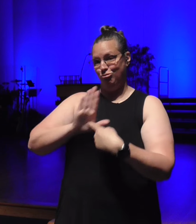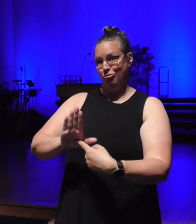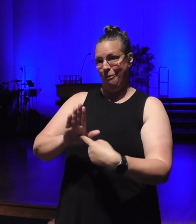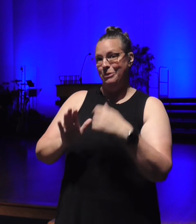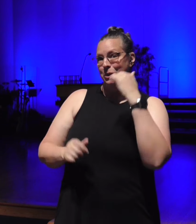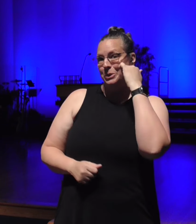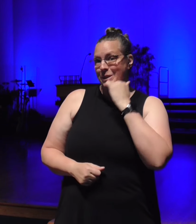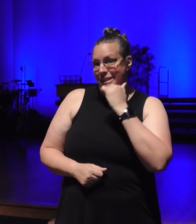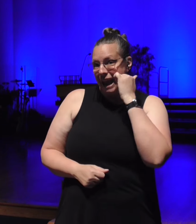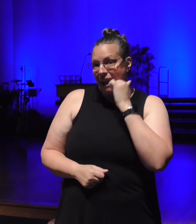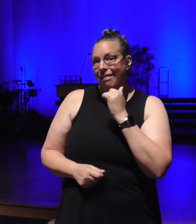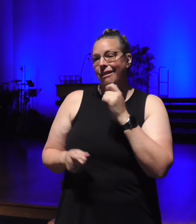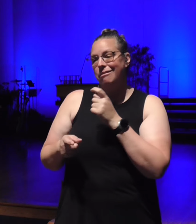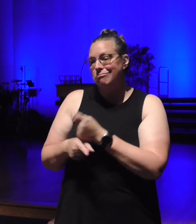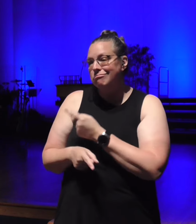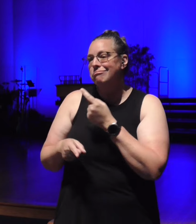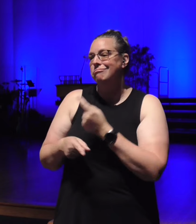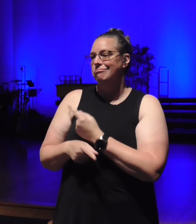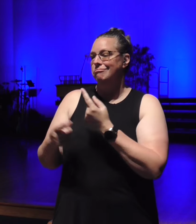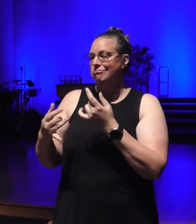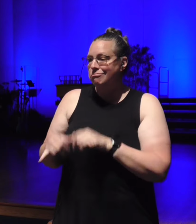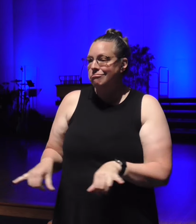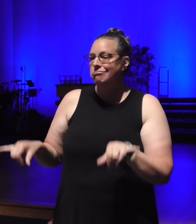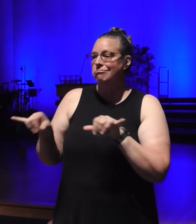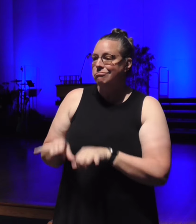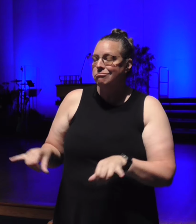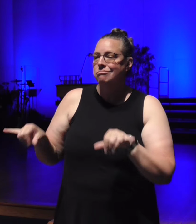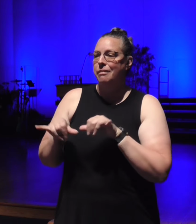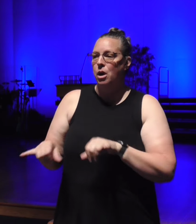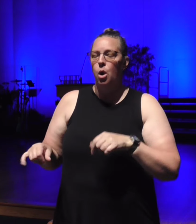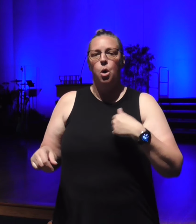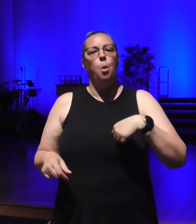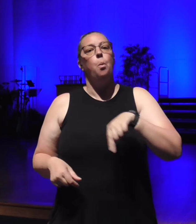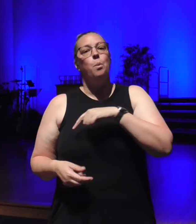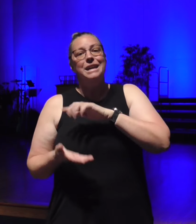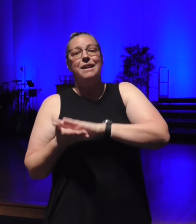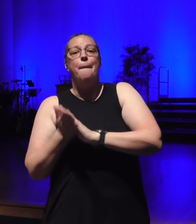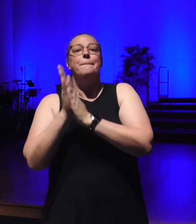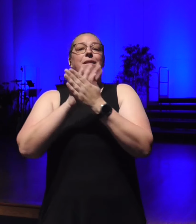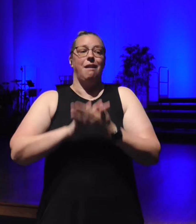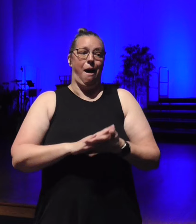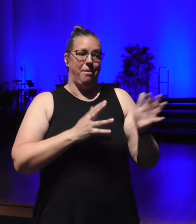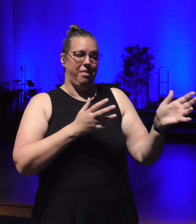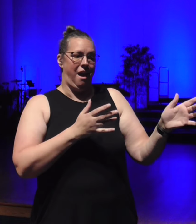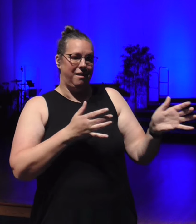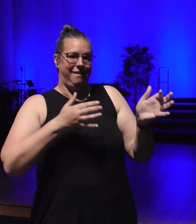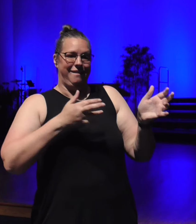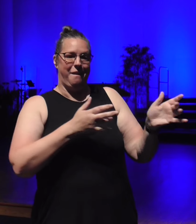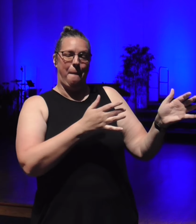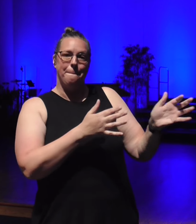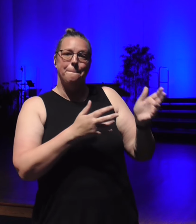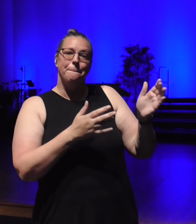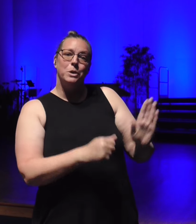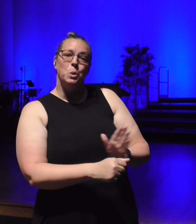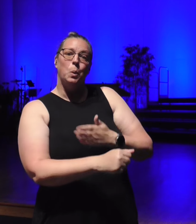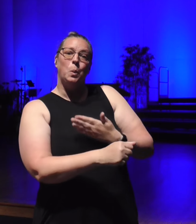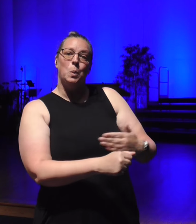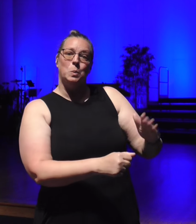daily ordinary a deeper meaning. We can become that wind harp when we pause long enough to allow ourselves to